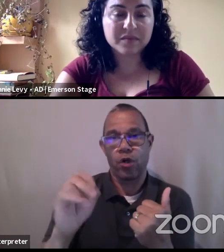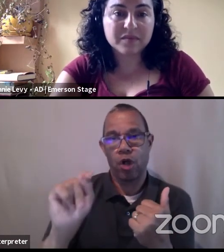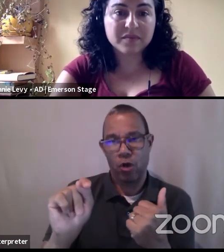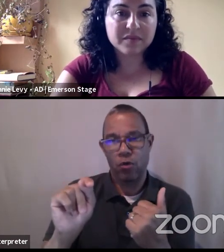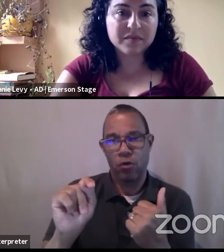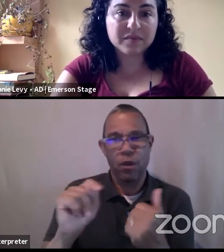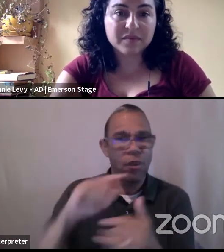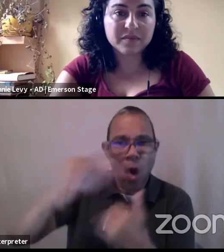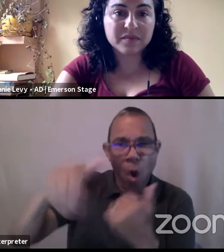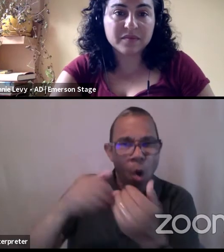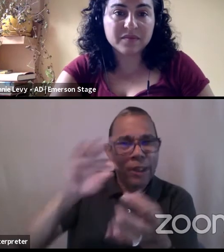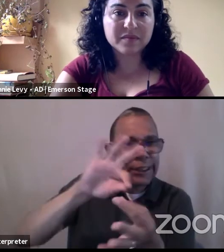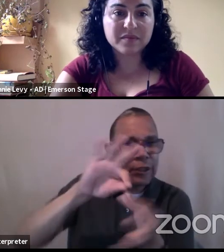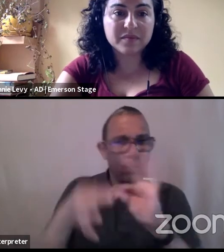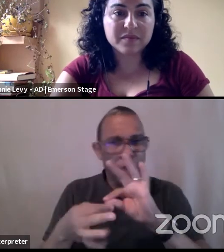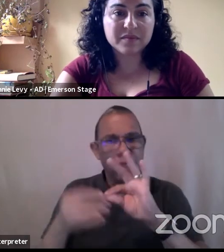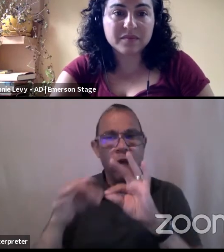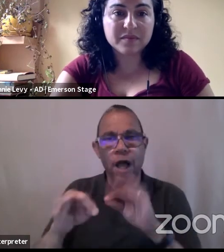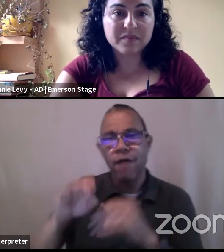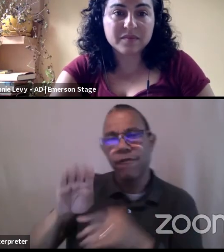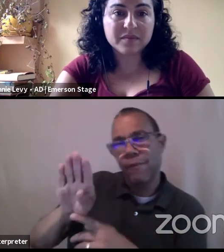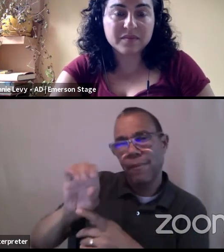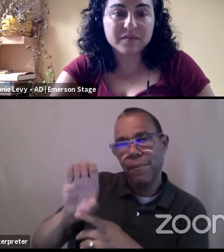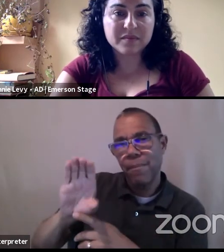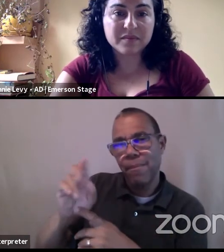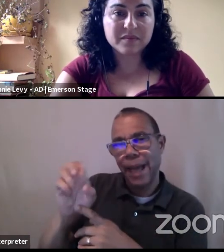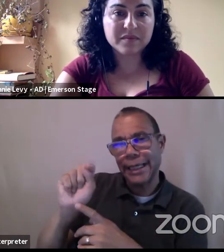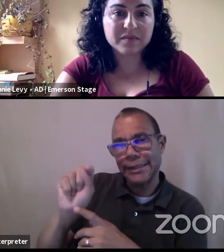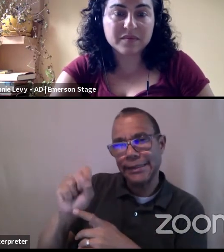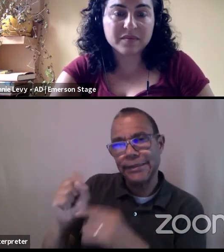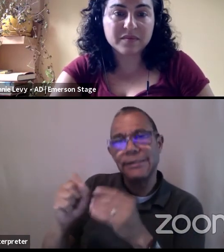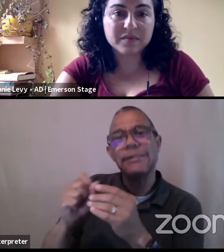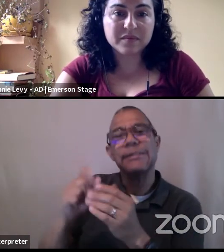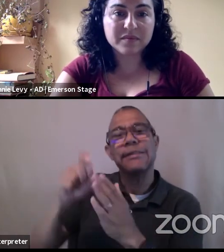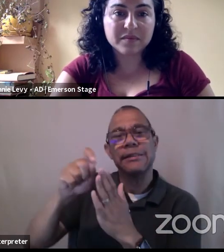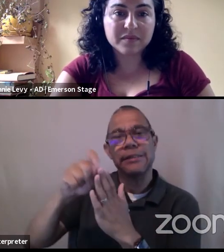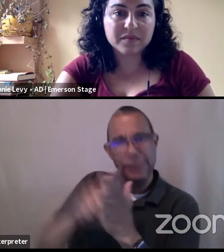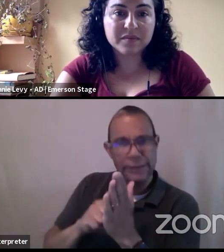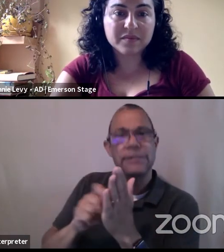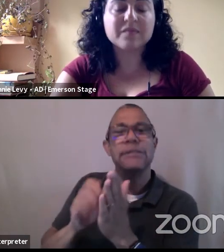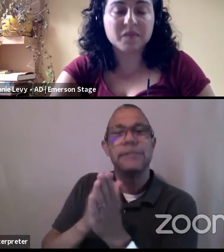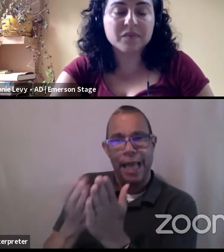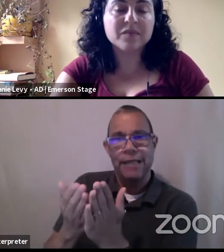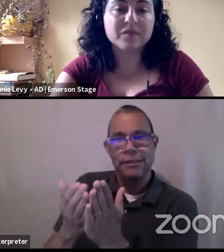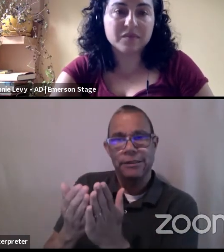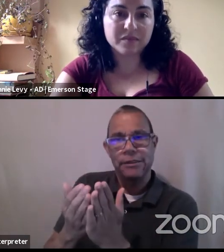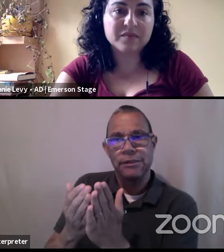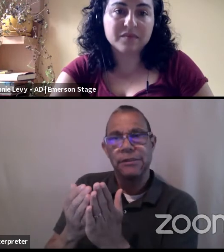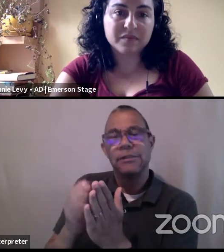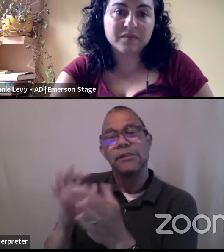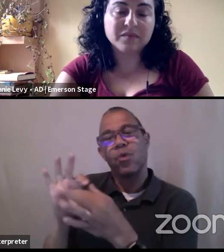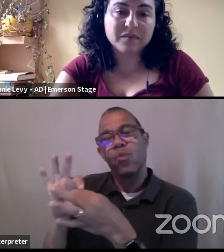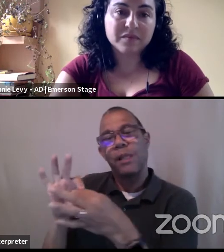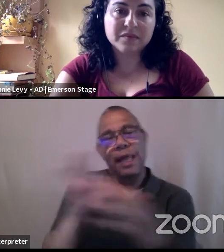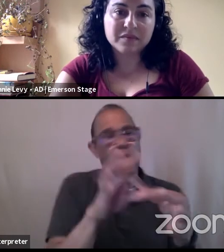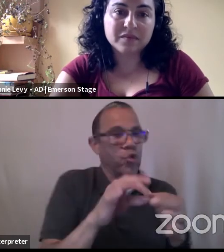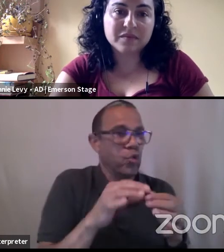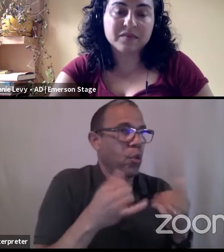has been, uh, directed at, uh, the current situation of the world. Uh,